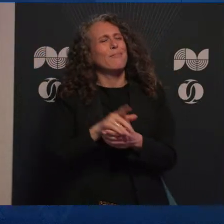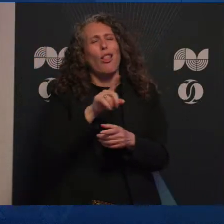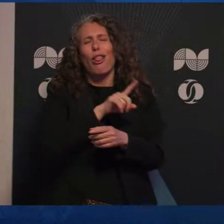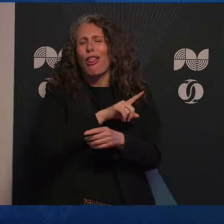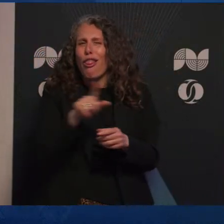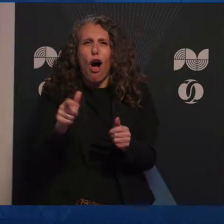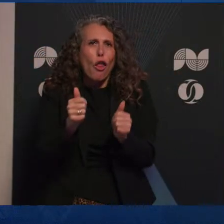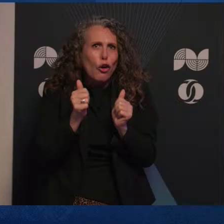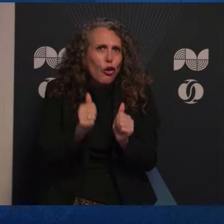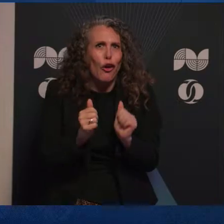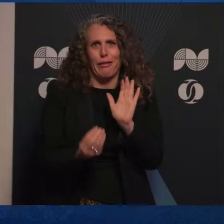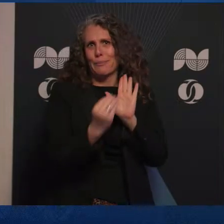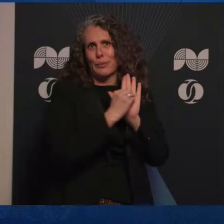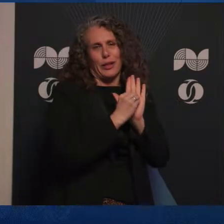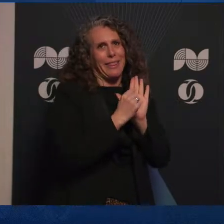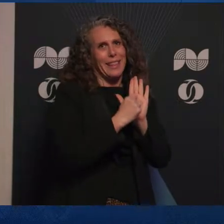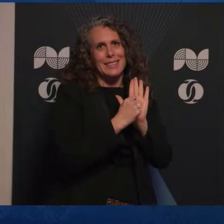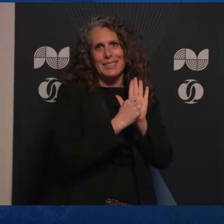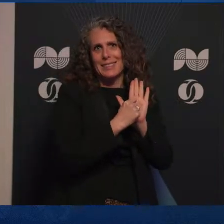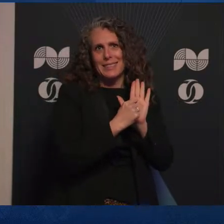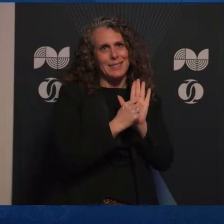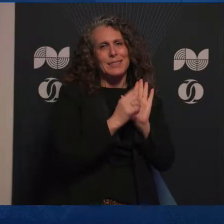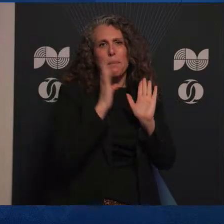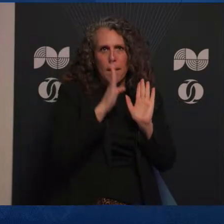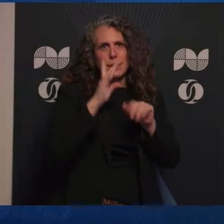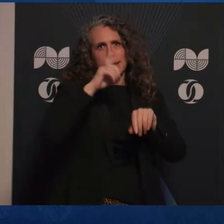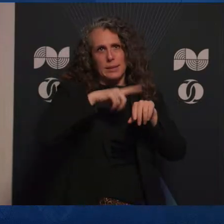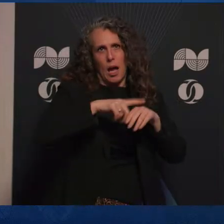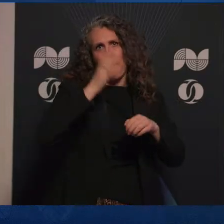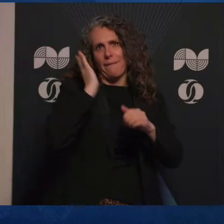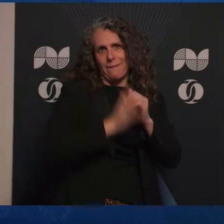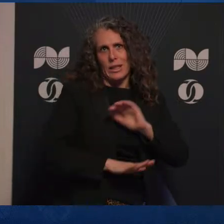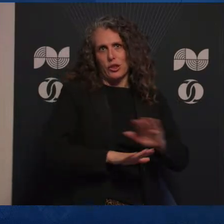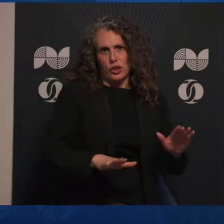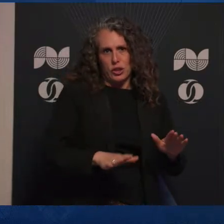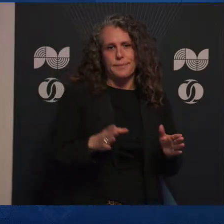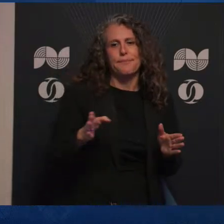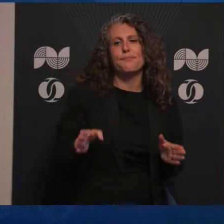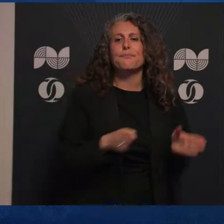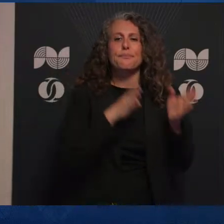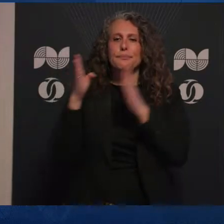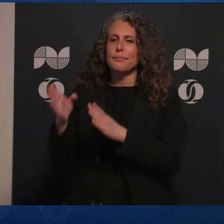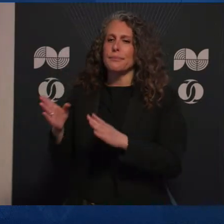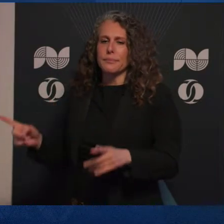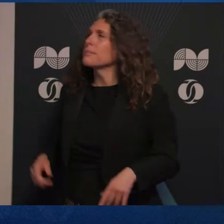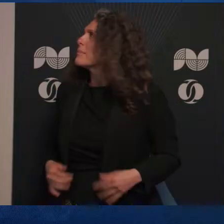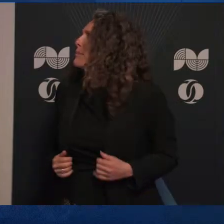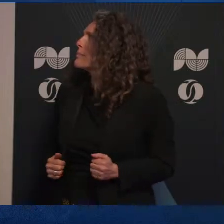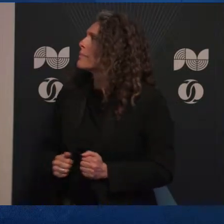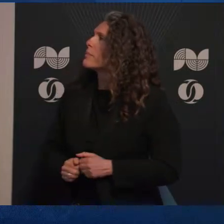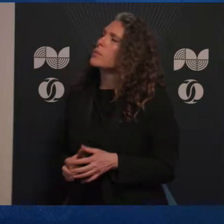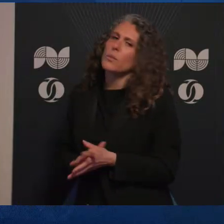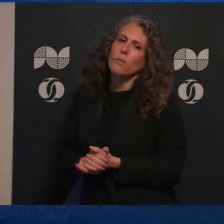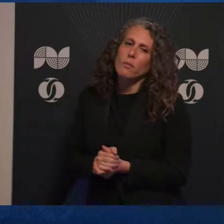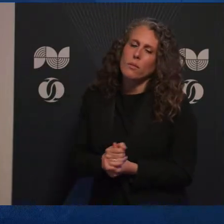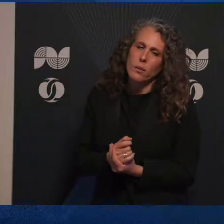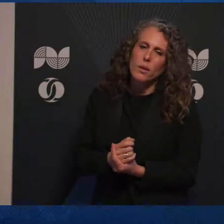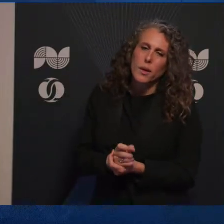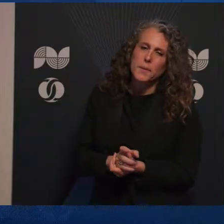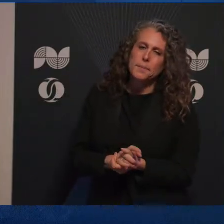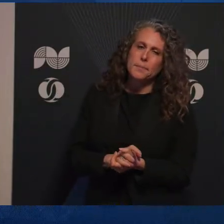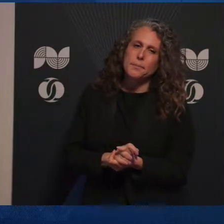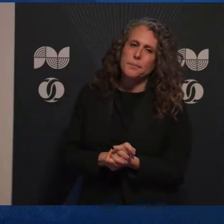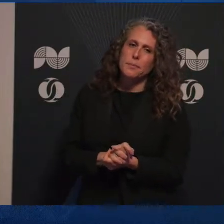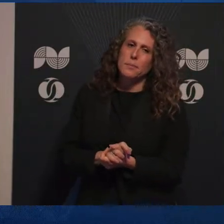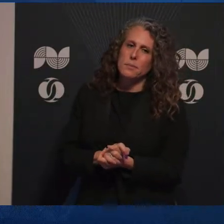to do. Now, moving on to the last slide, there are two things you need to do industrial